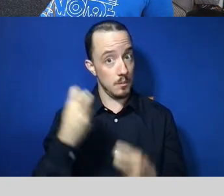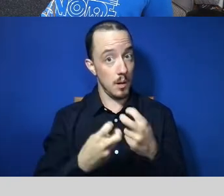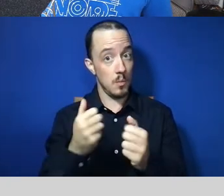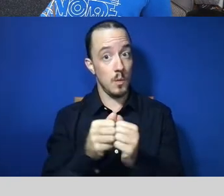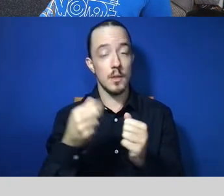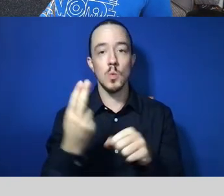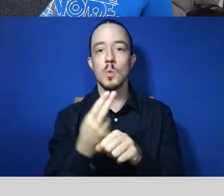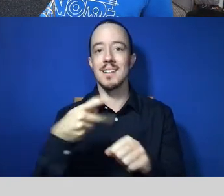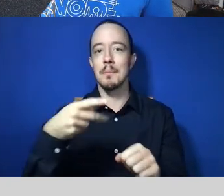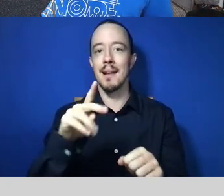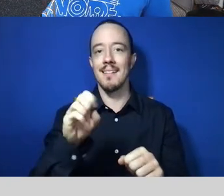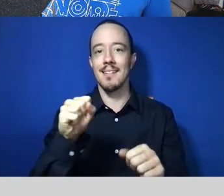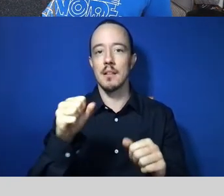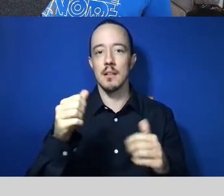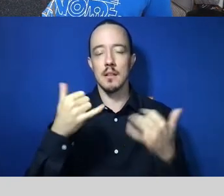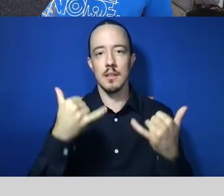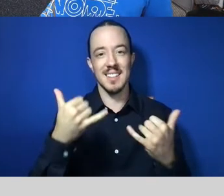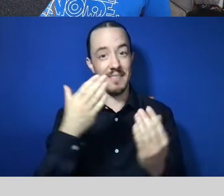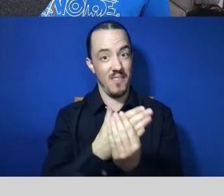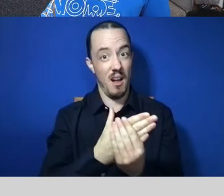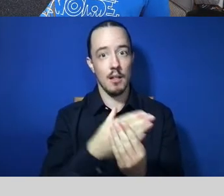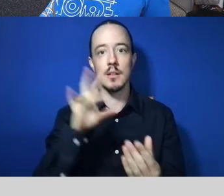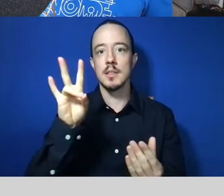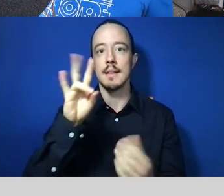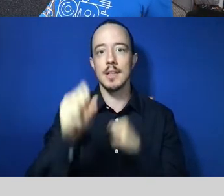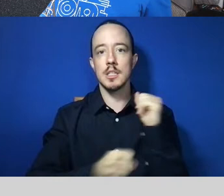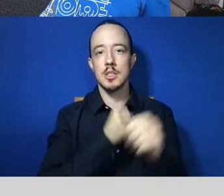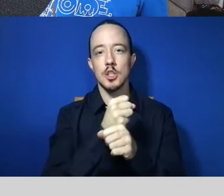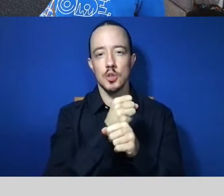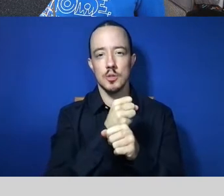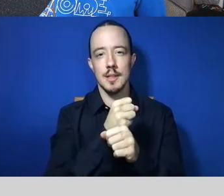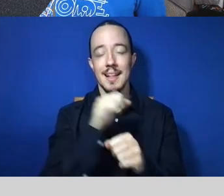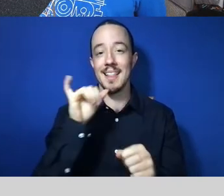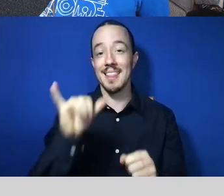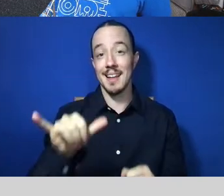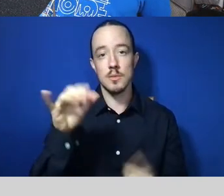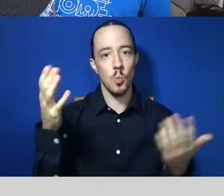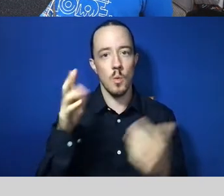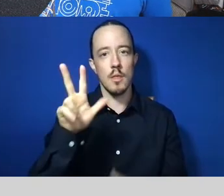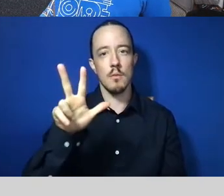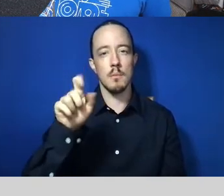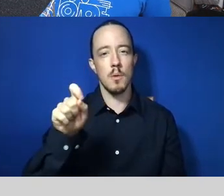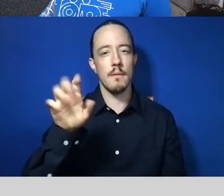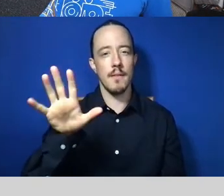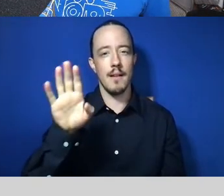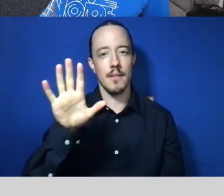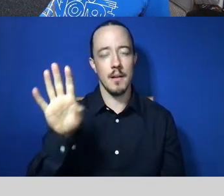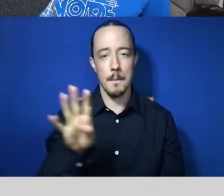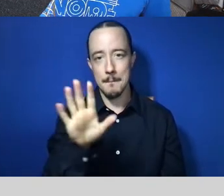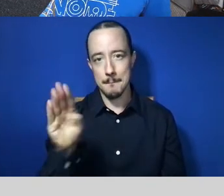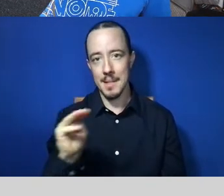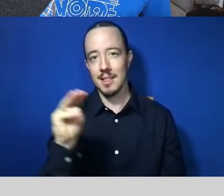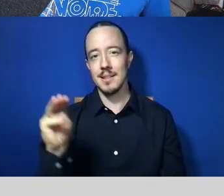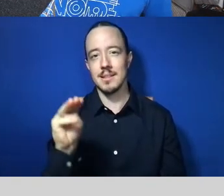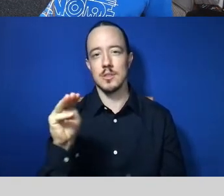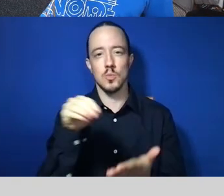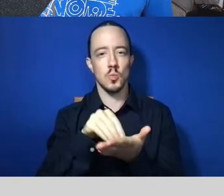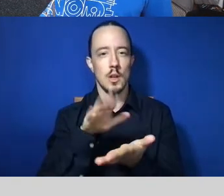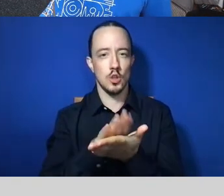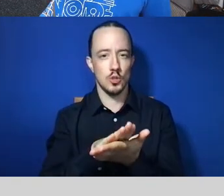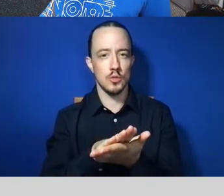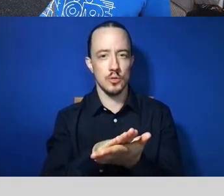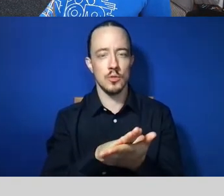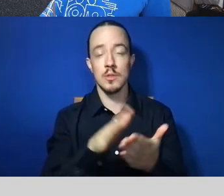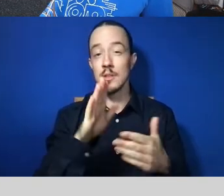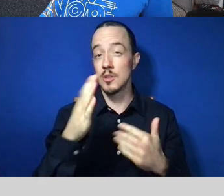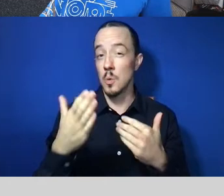with using Pandas is we have 7 years worth of data, which is about 3.5 million records. Even uploading